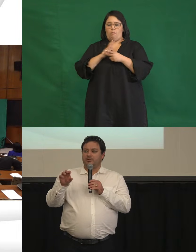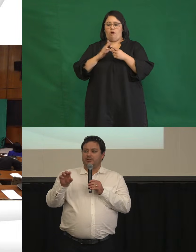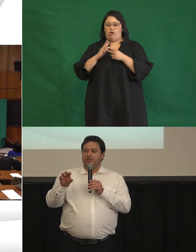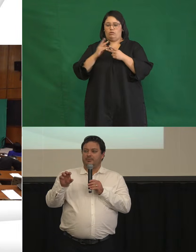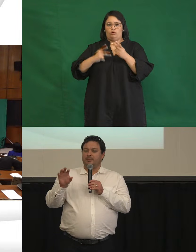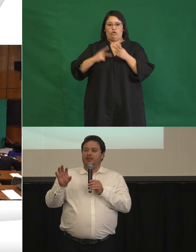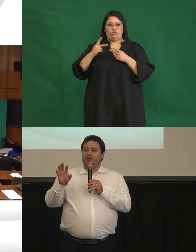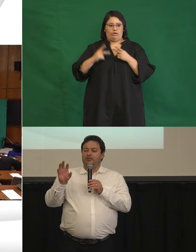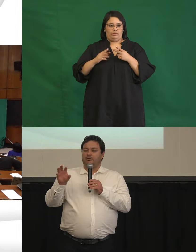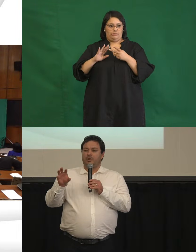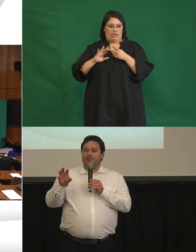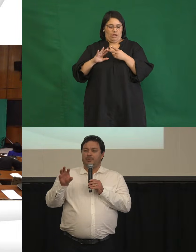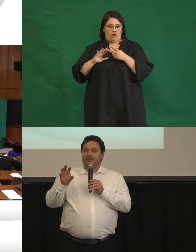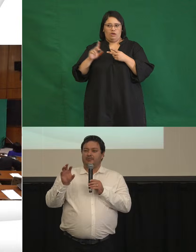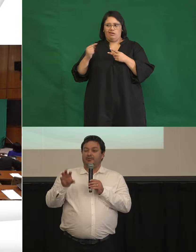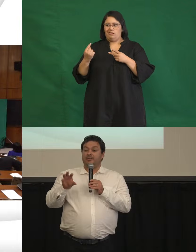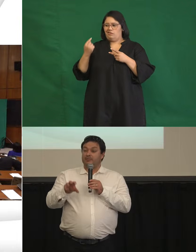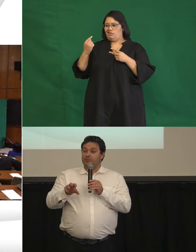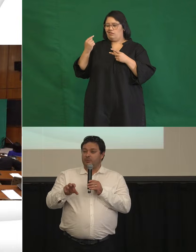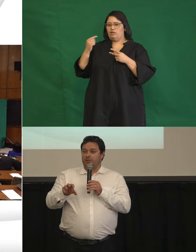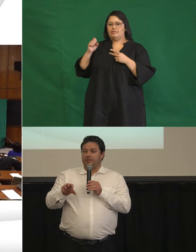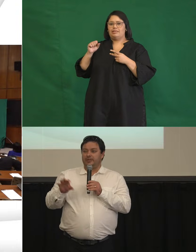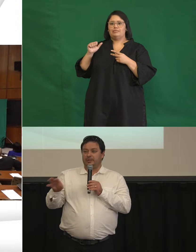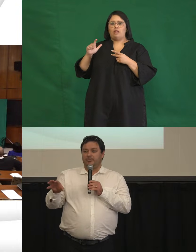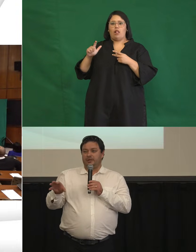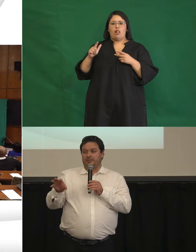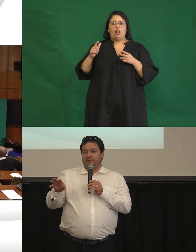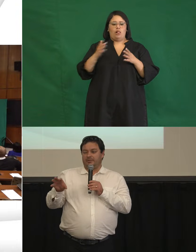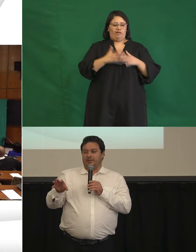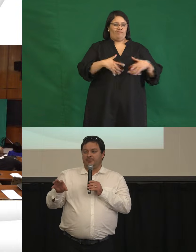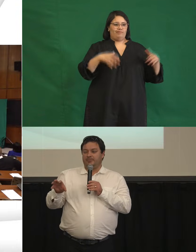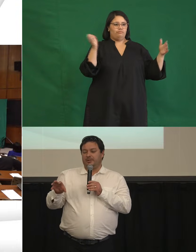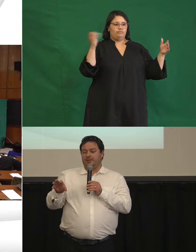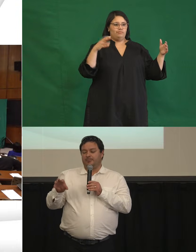that was described, the SASL inventory, earlier by